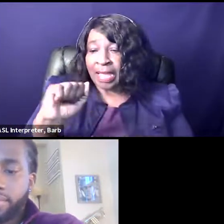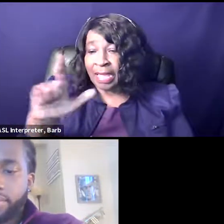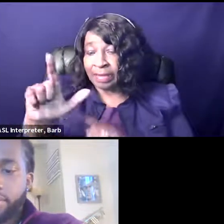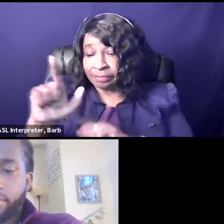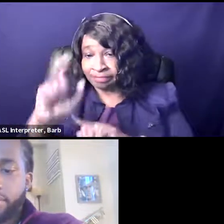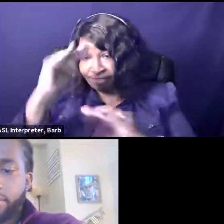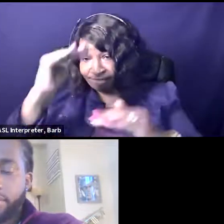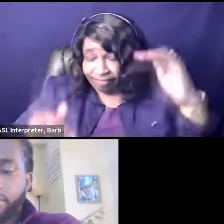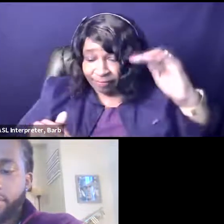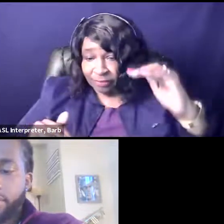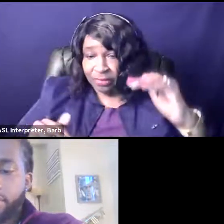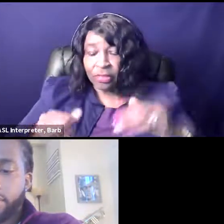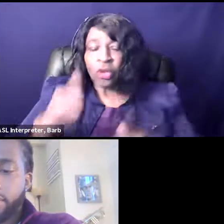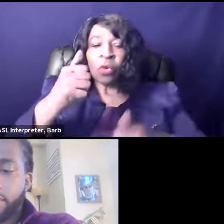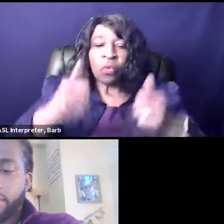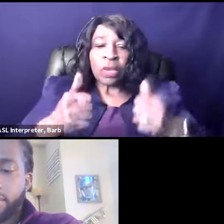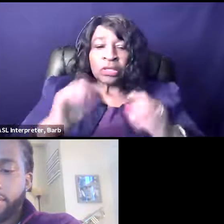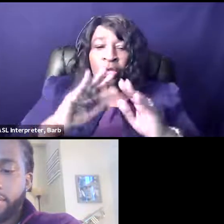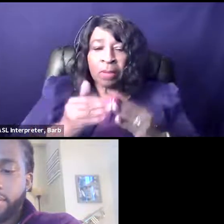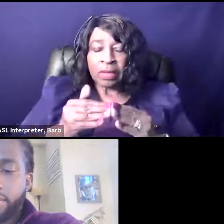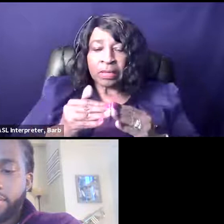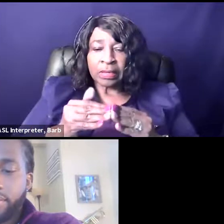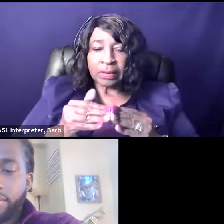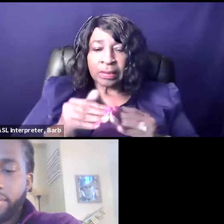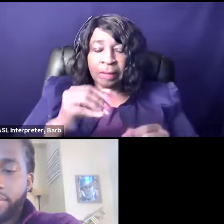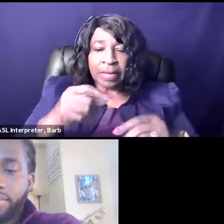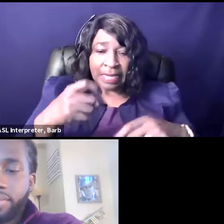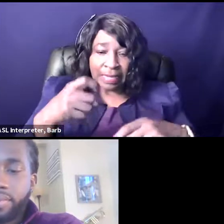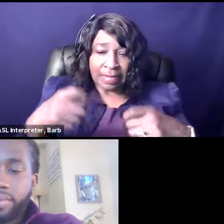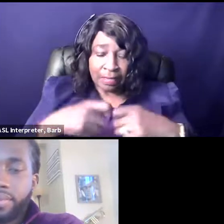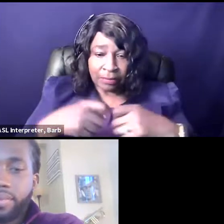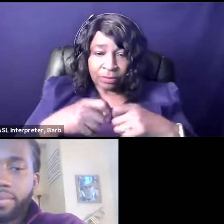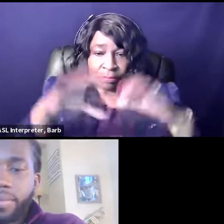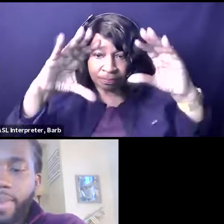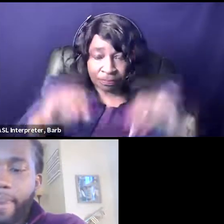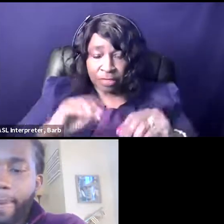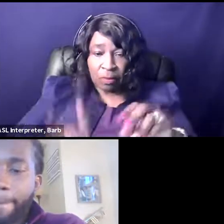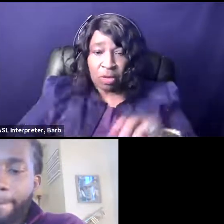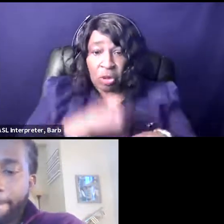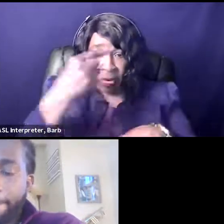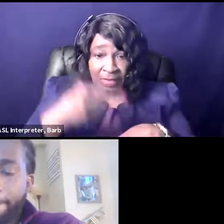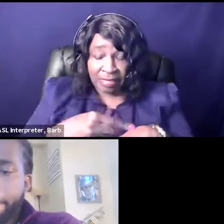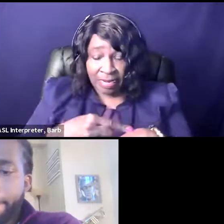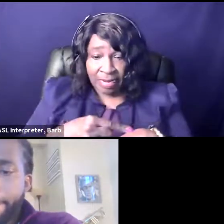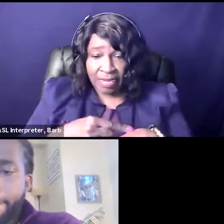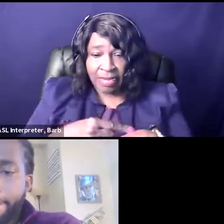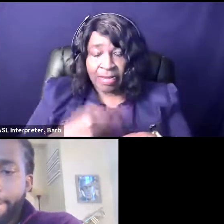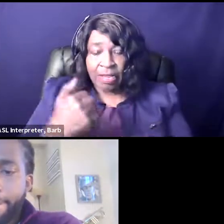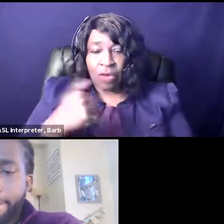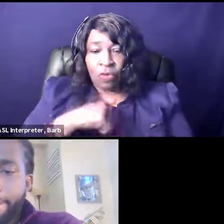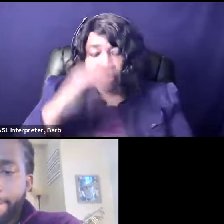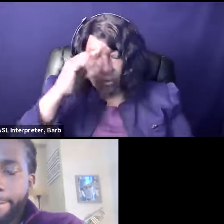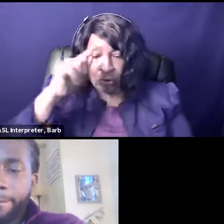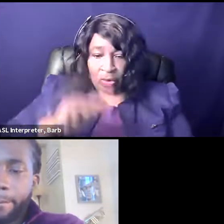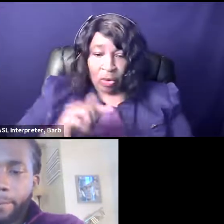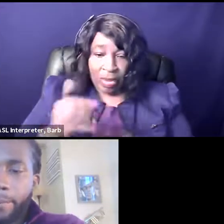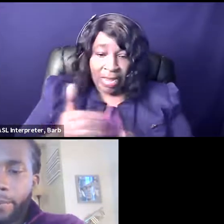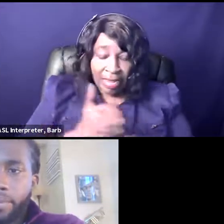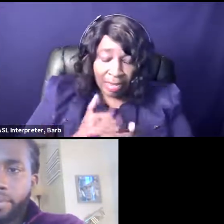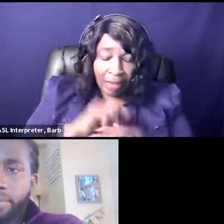their power out for longer periods of time. We know that low-income communities, communities of